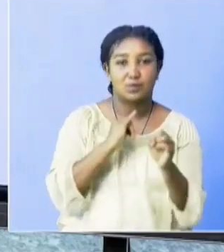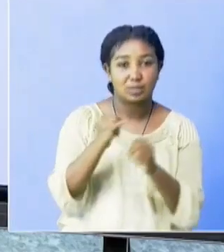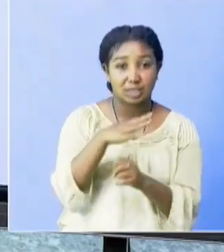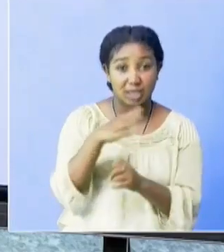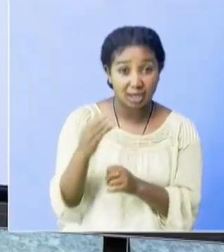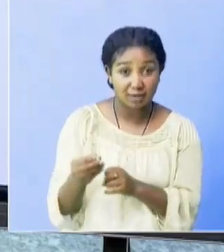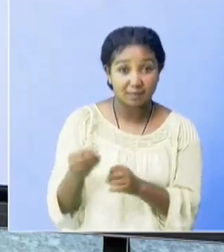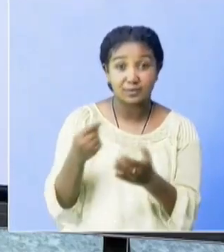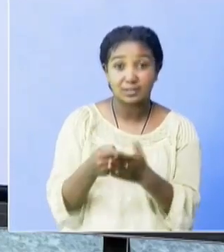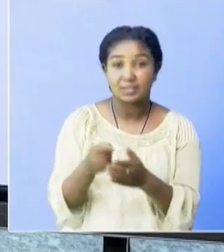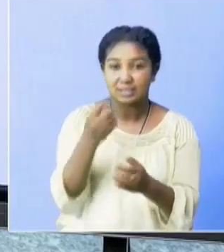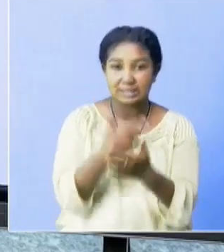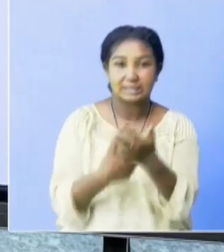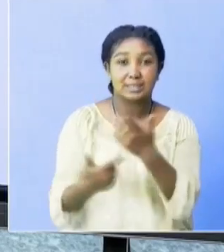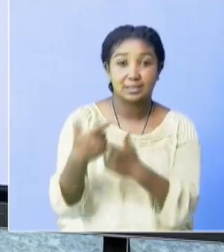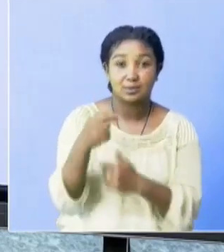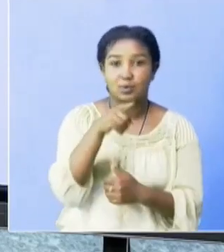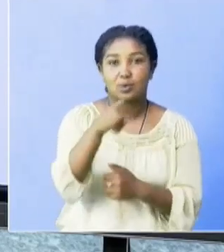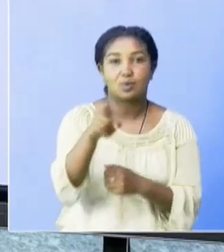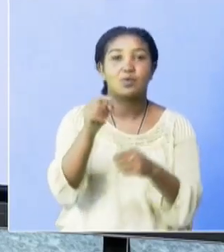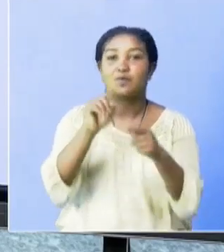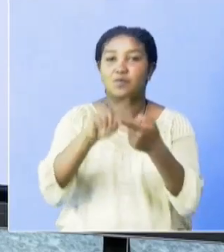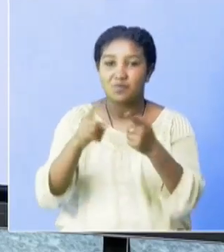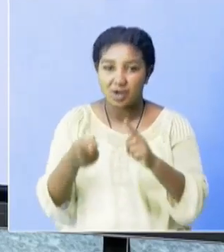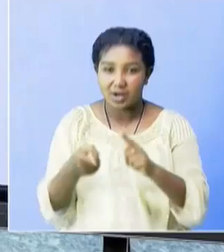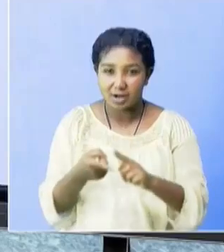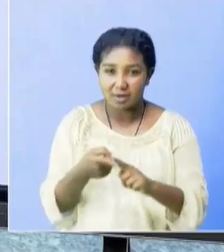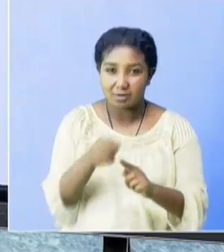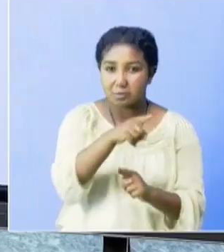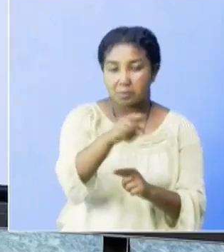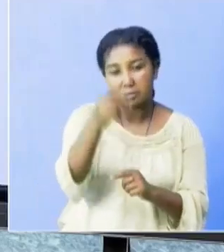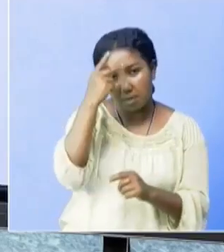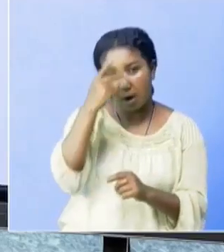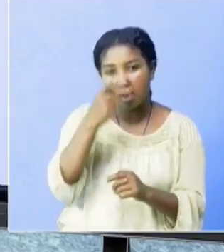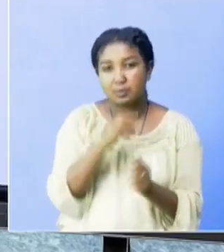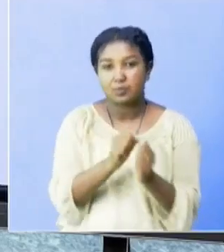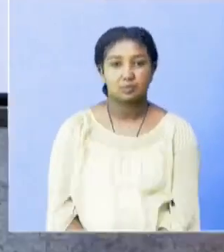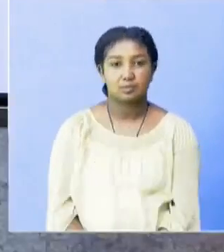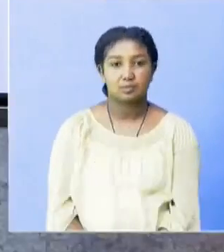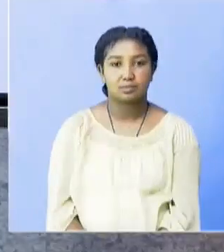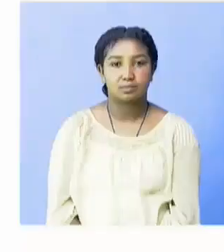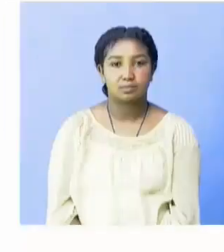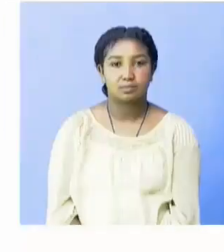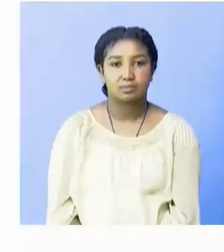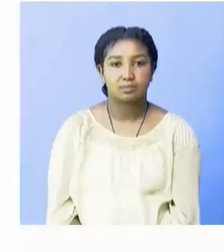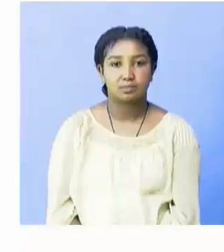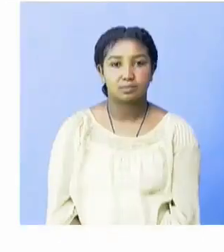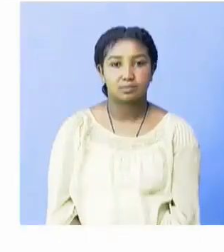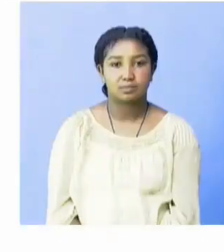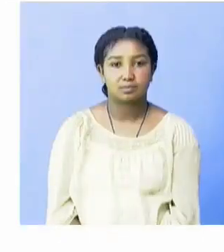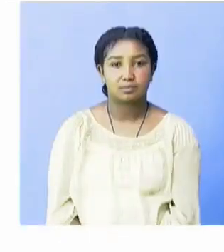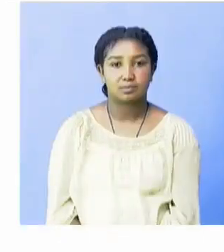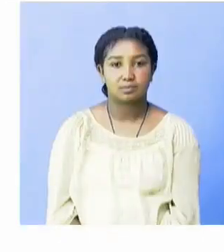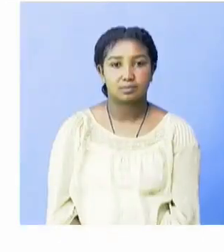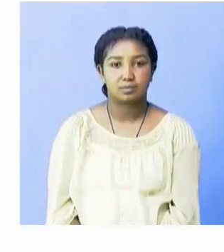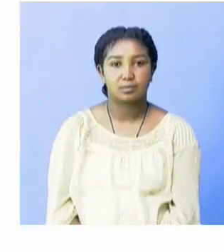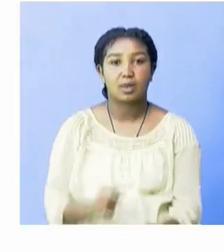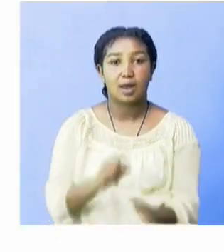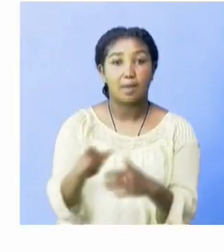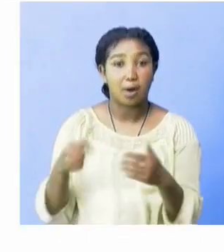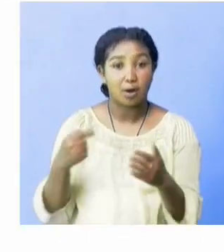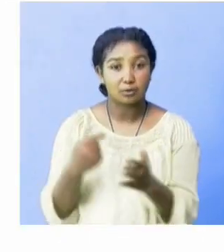and discuss with your friends and with your parents together. Information